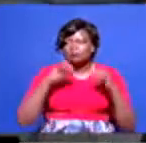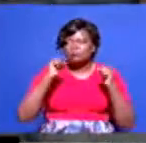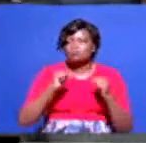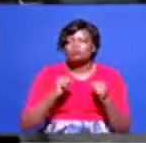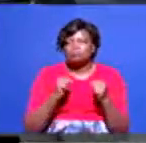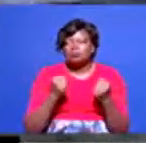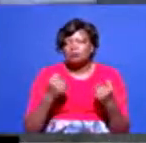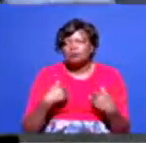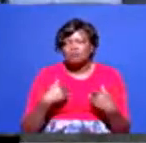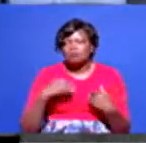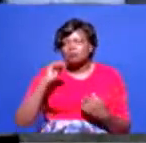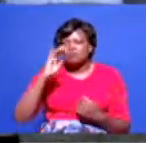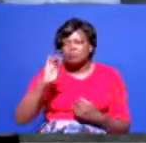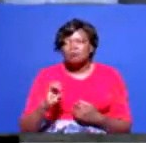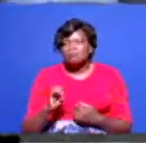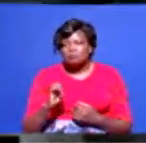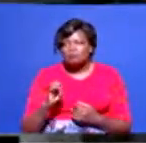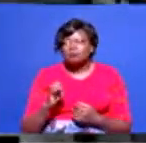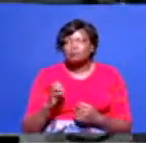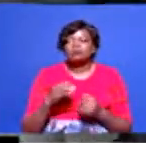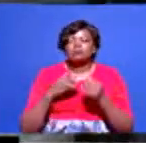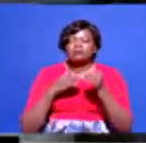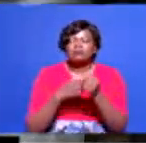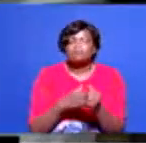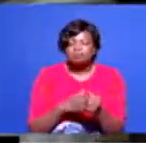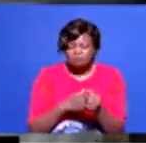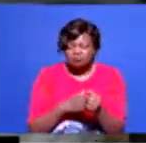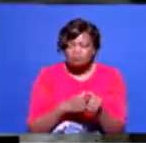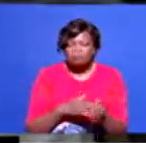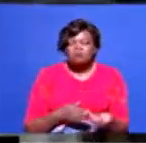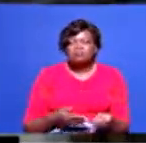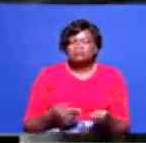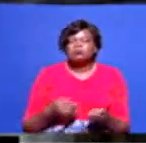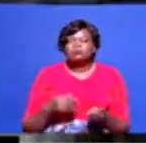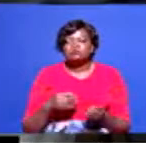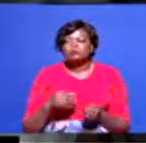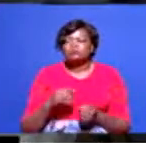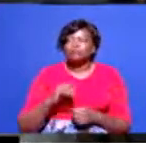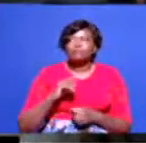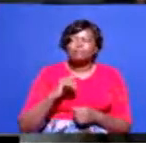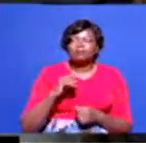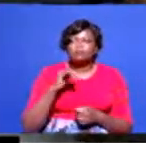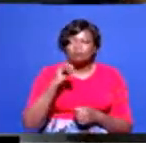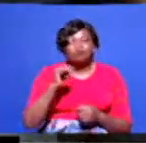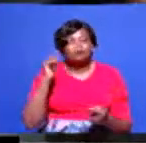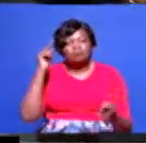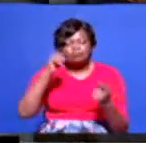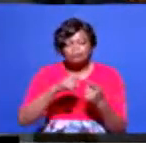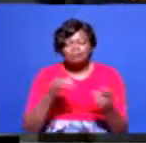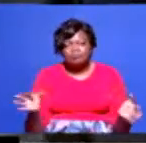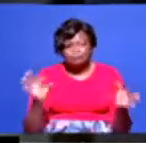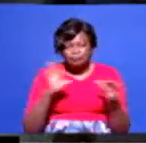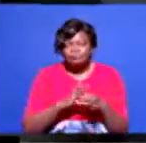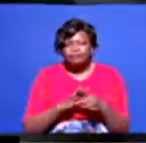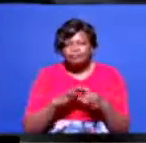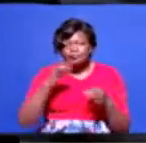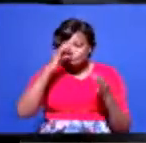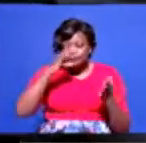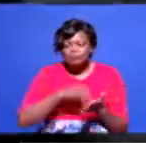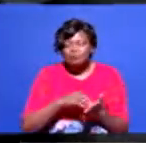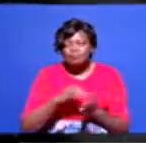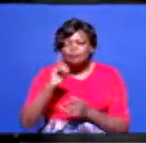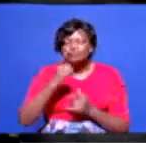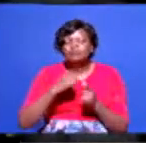Polycarp Igathe fly the coalition's flag in Nairobi on 9th August. Igathe will be deputized on the ballot by Philip Kaloki after